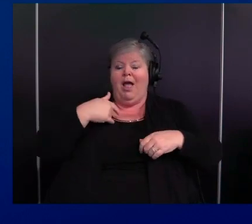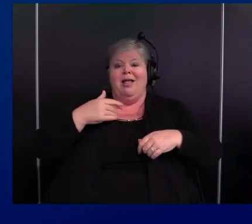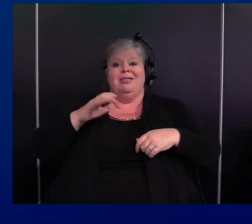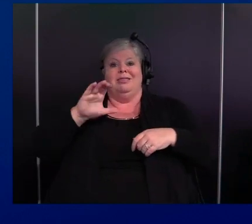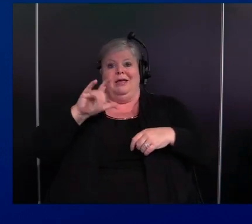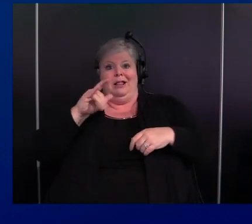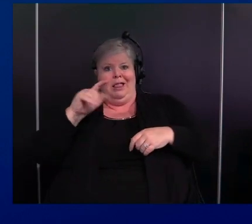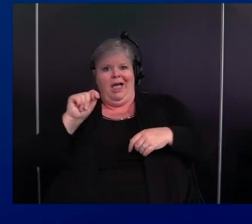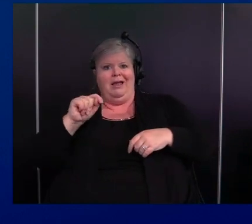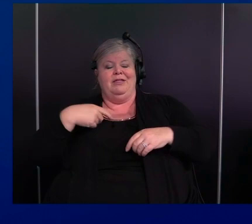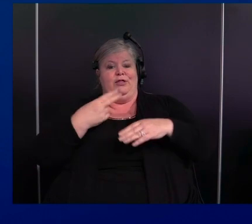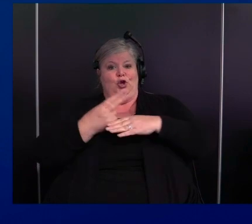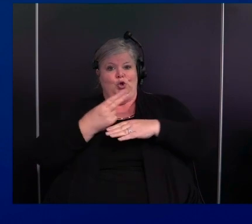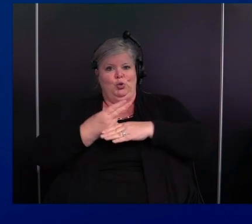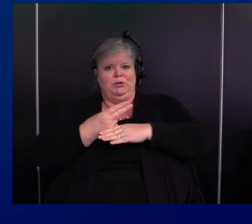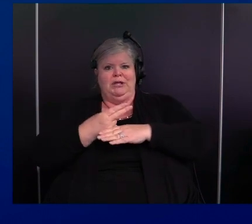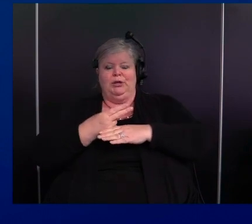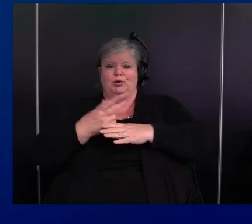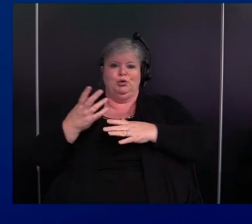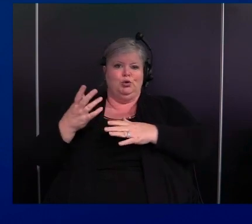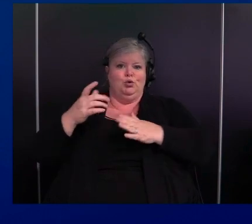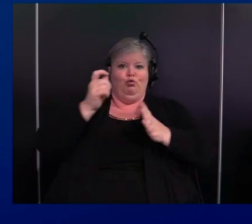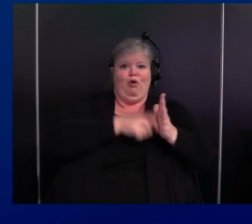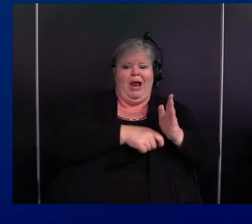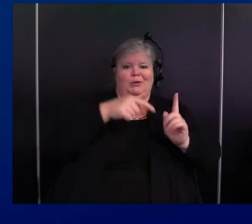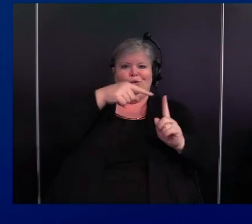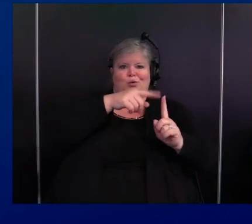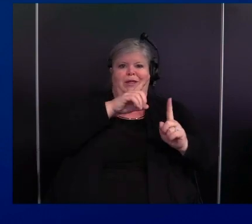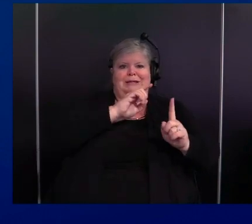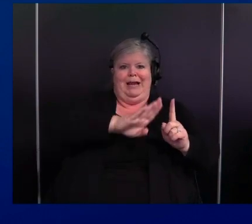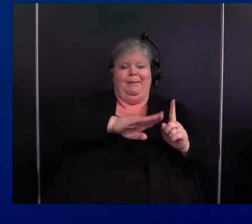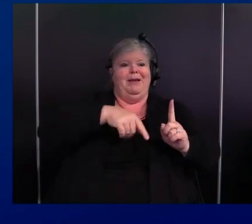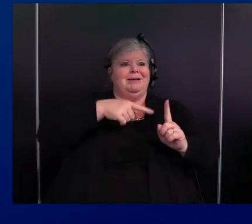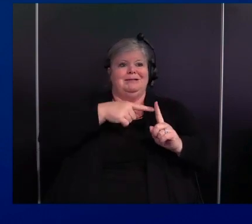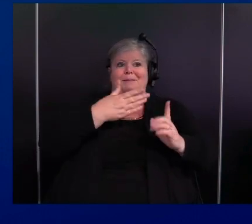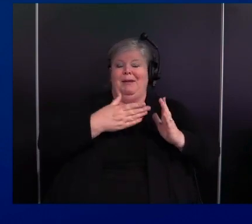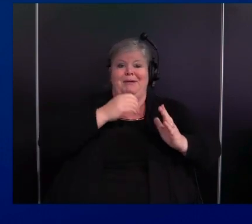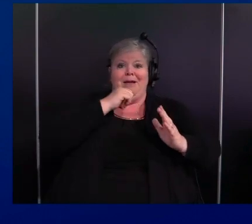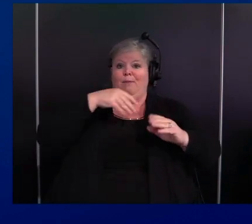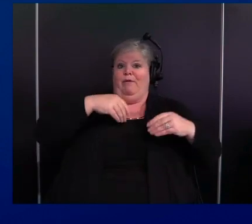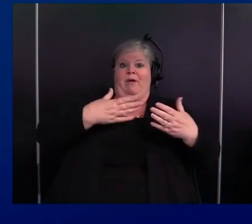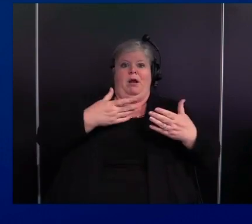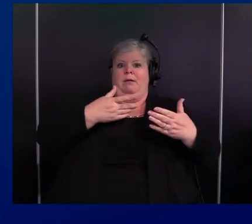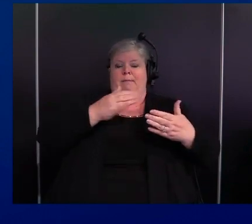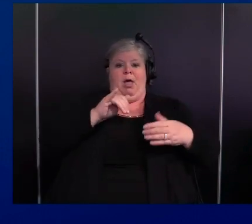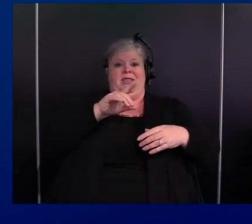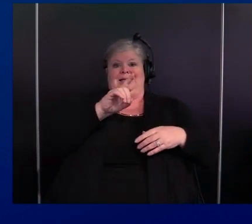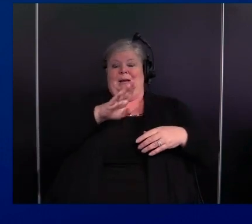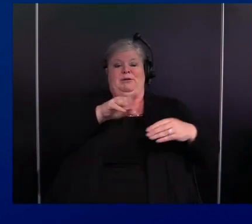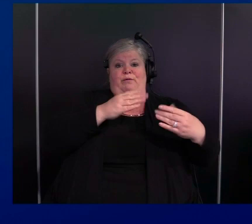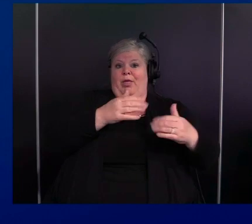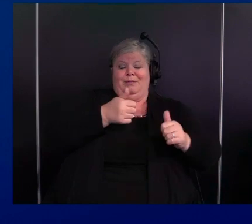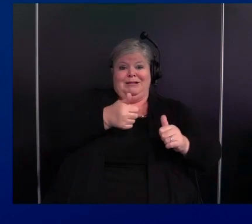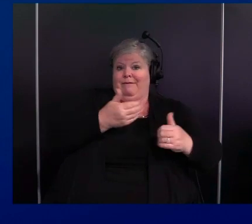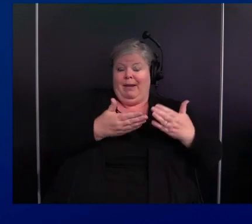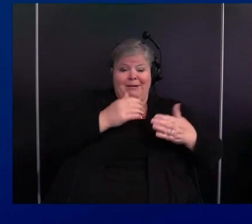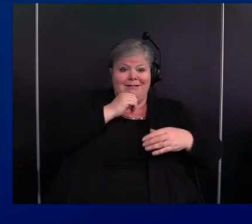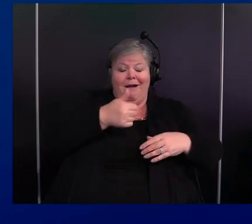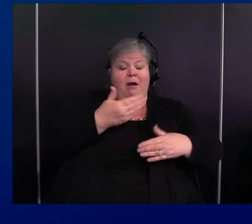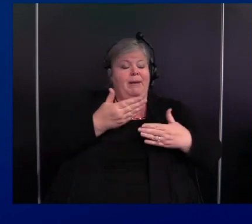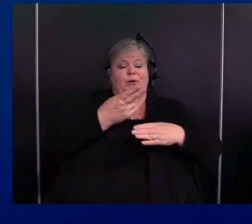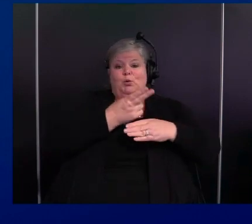to your database may or may not be vended by the database provider itself. It might be some open source thing or something you